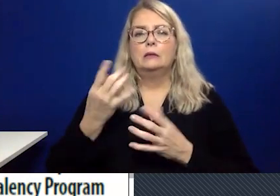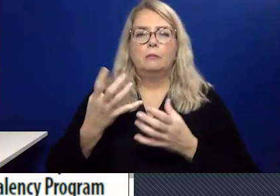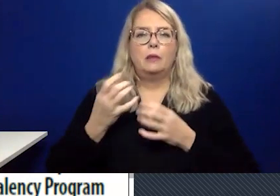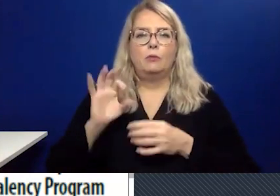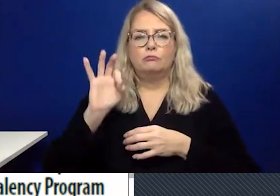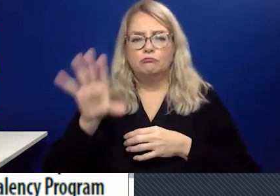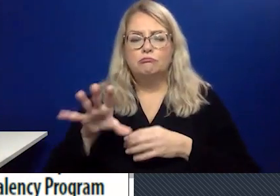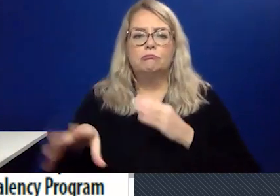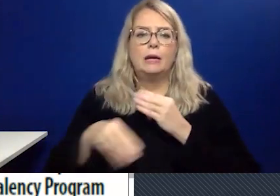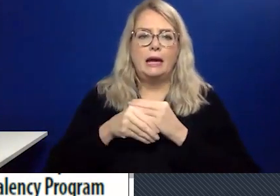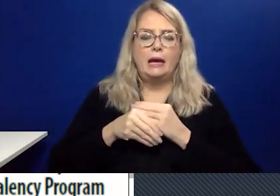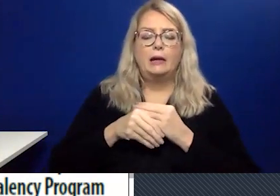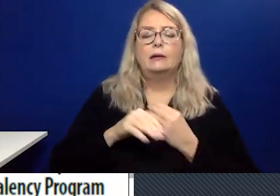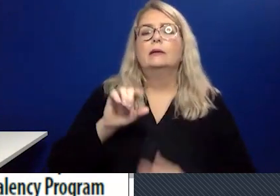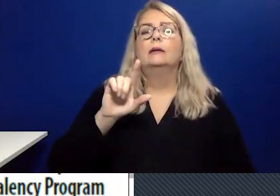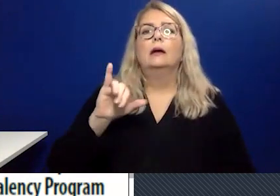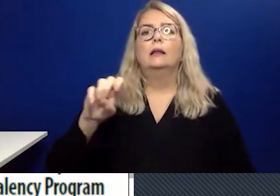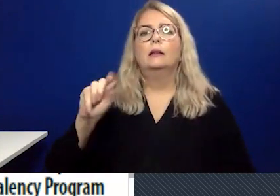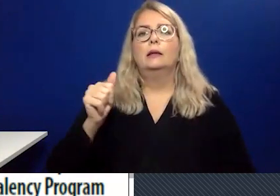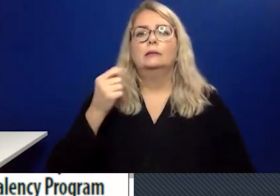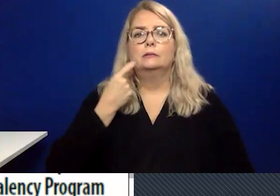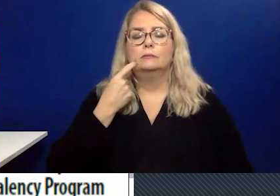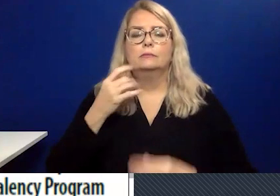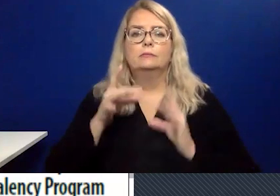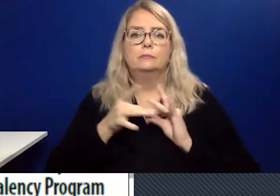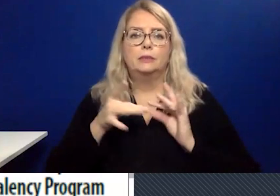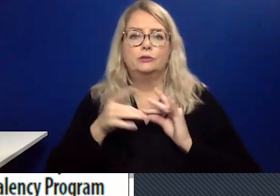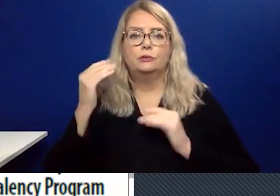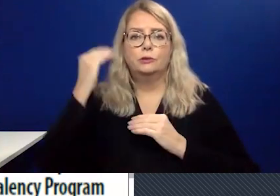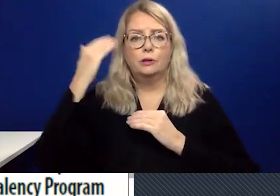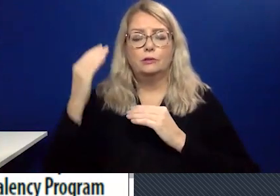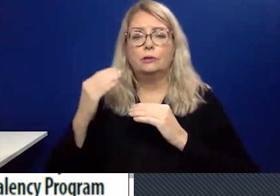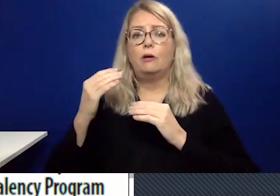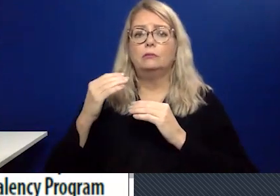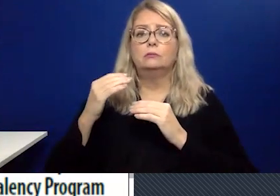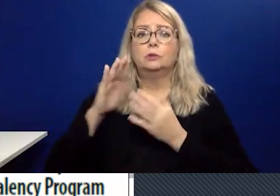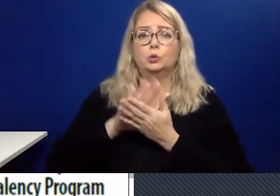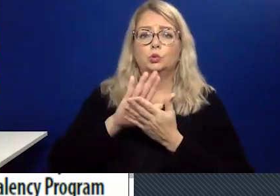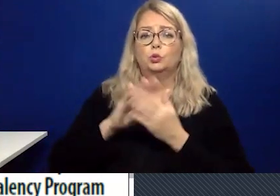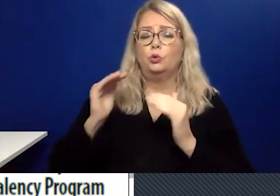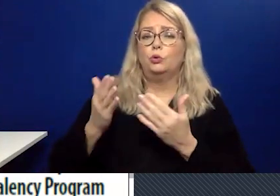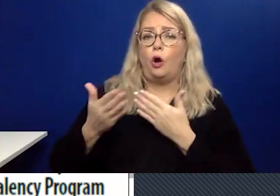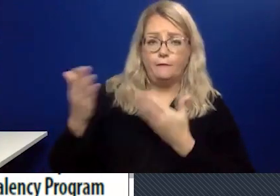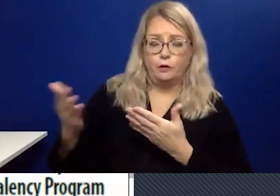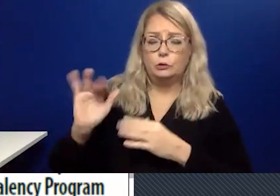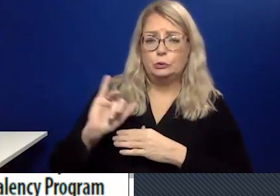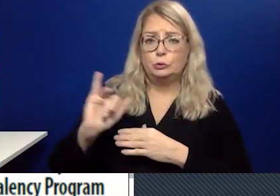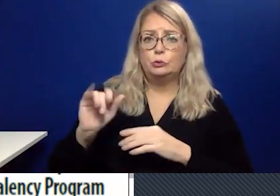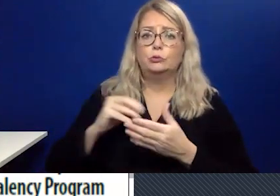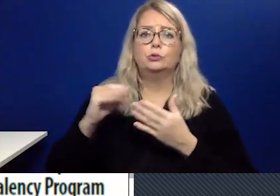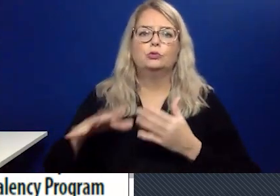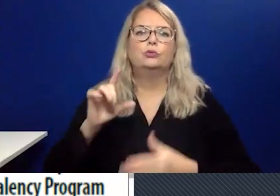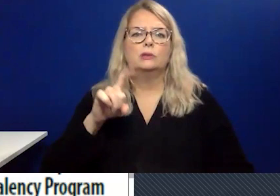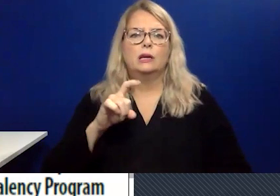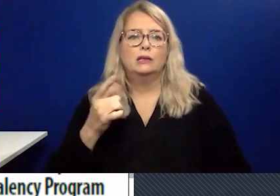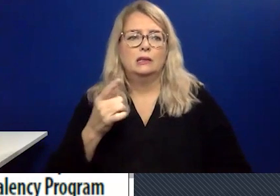Lisa just mentioned that the adult school does offer this too. And every now and then we do get a question from a student who says, well, should I take it at